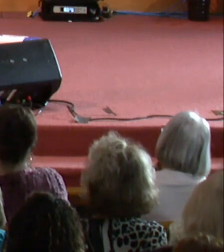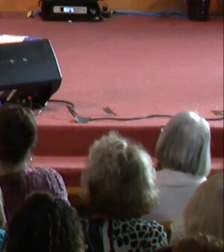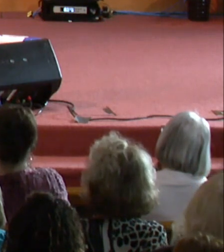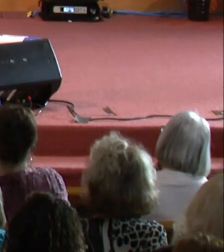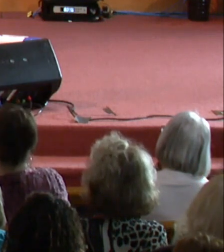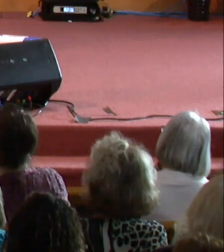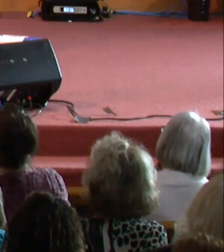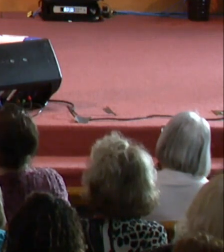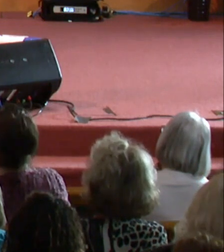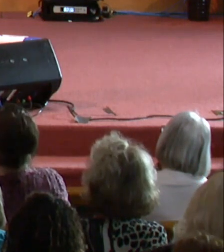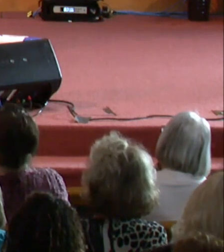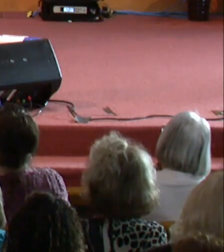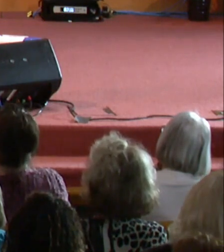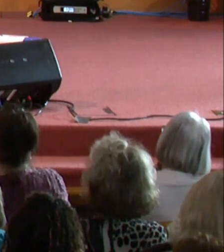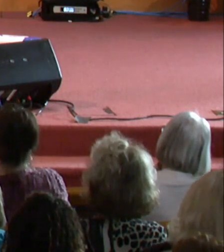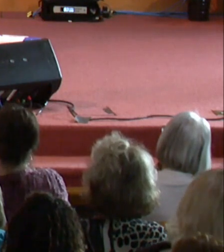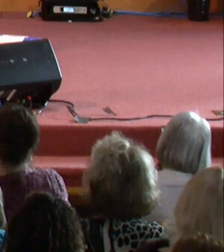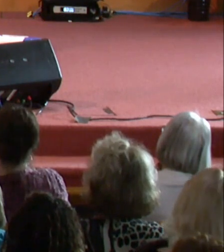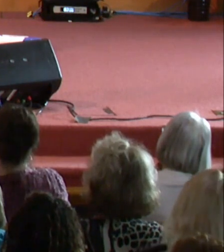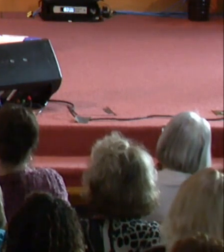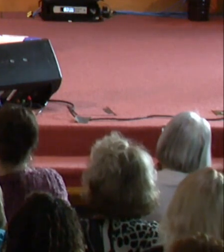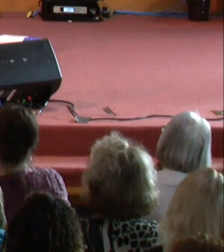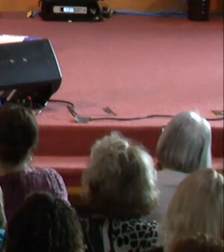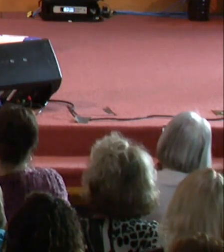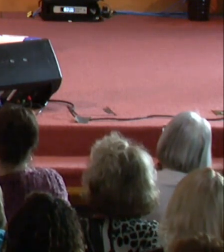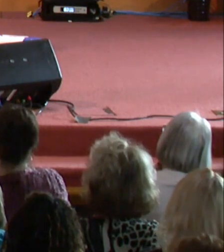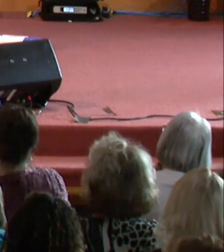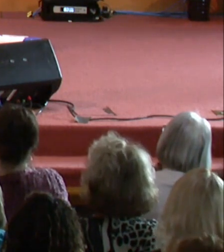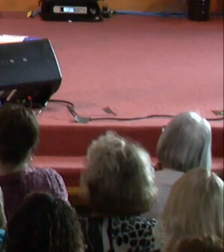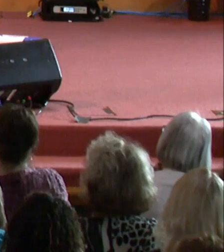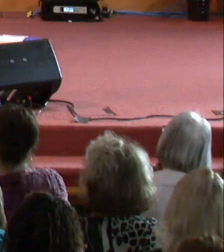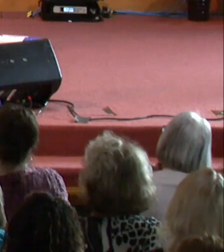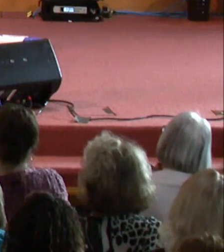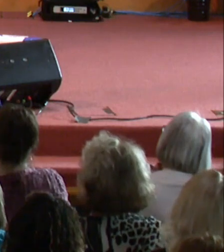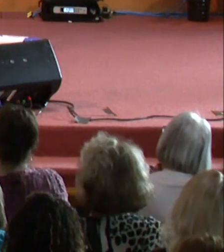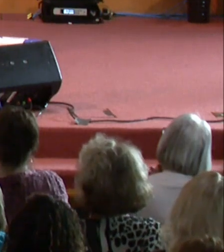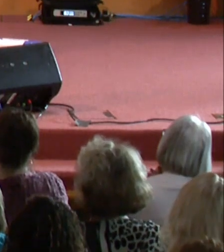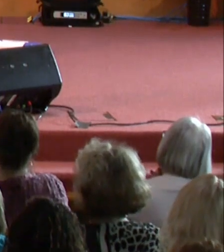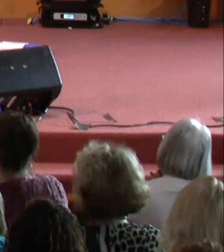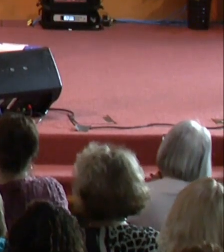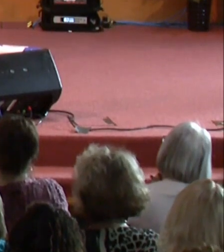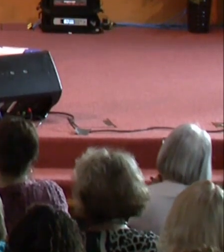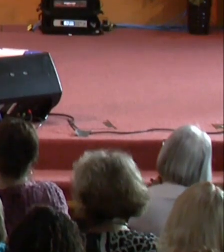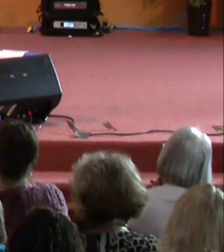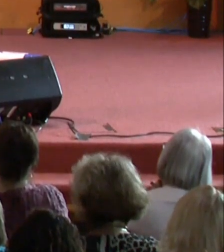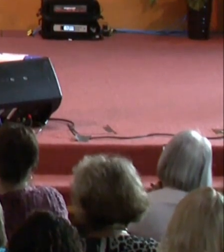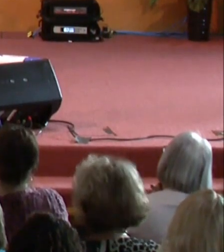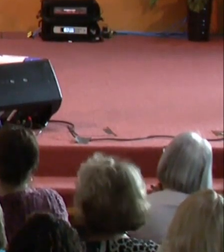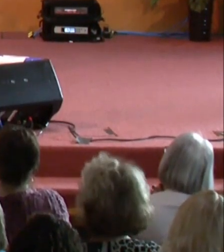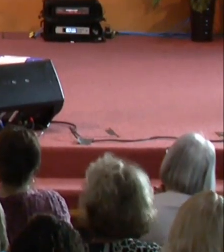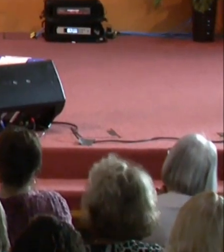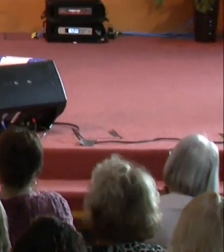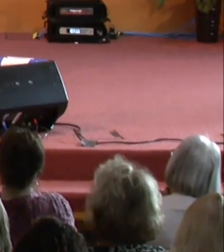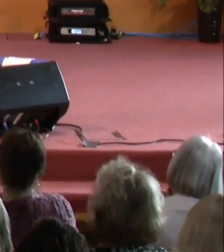So it's become a big part of radical forgiveness and of our workshops. So as a gift to you this morning,